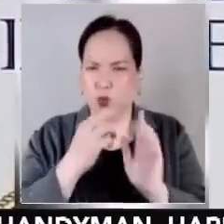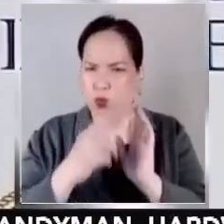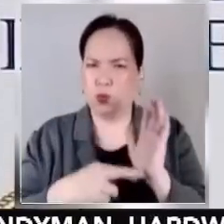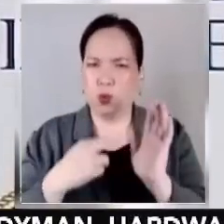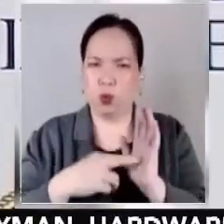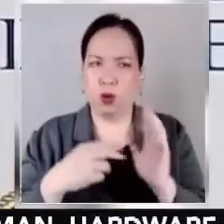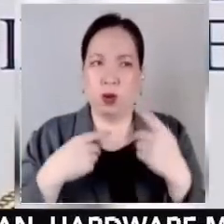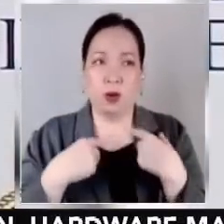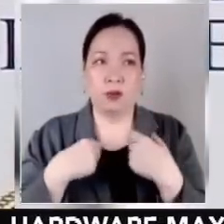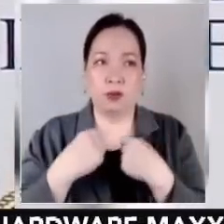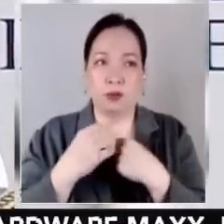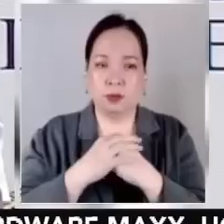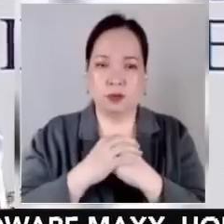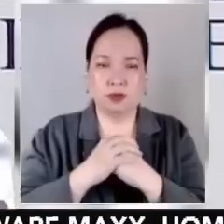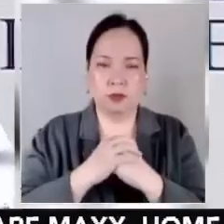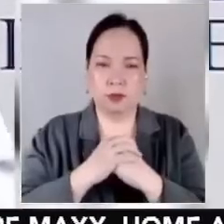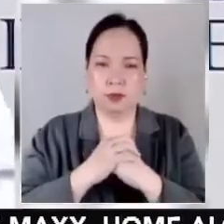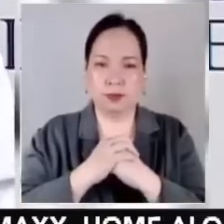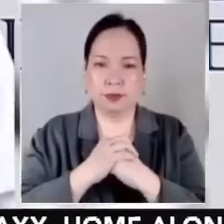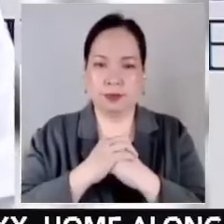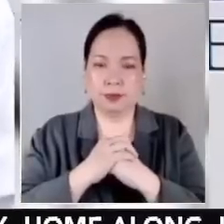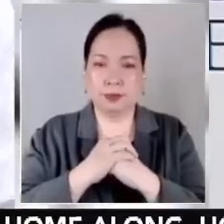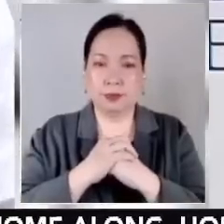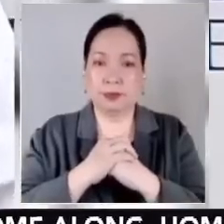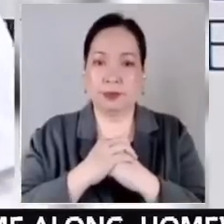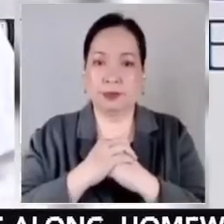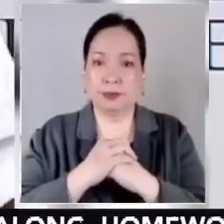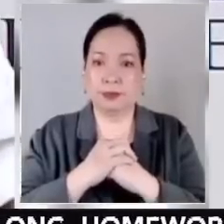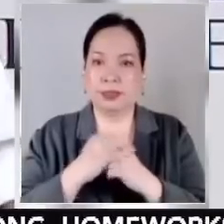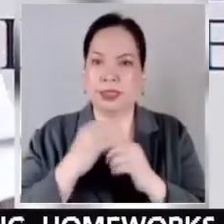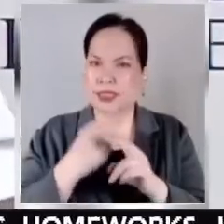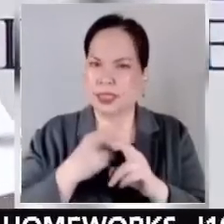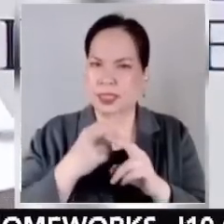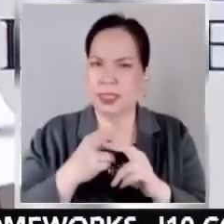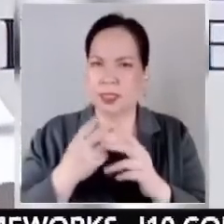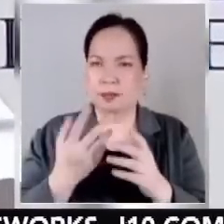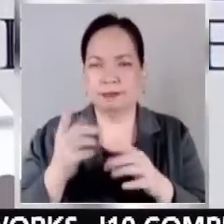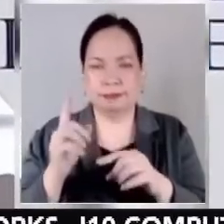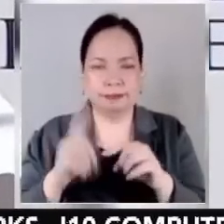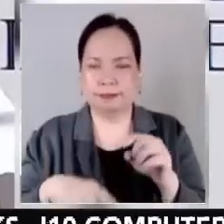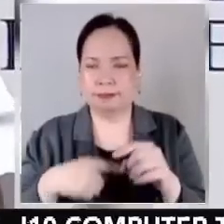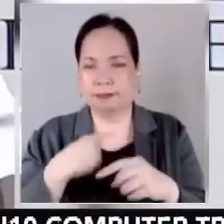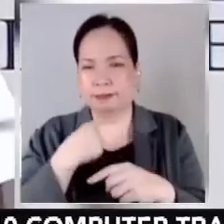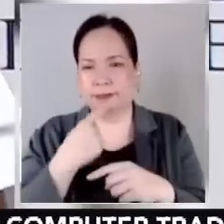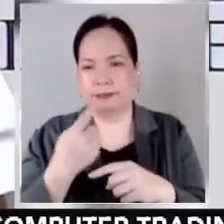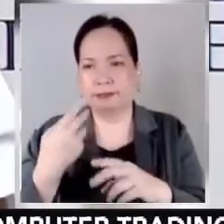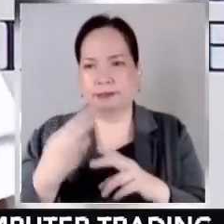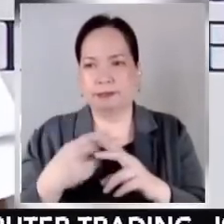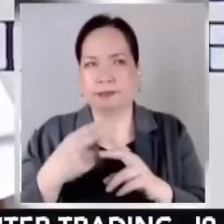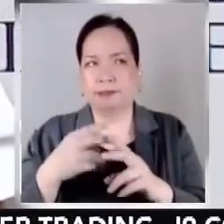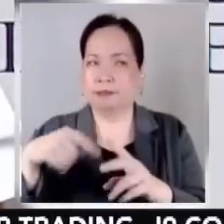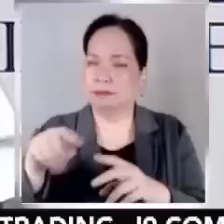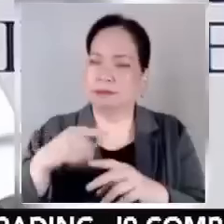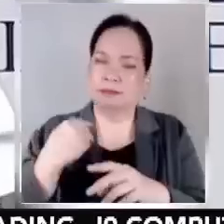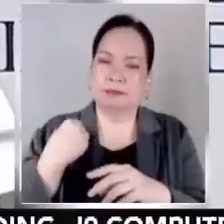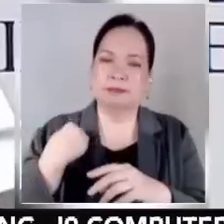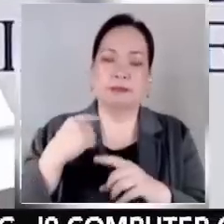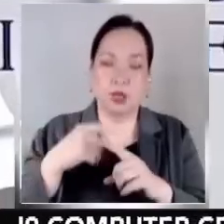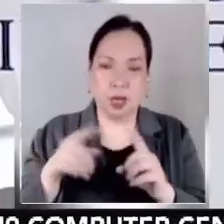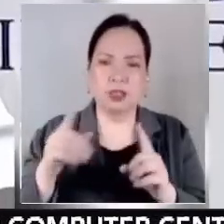player Uh name we have not yet discussed we have never discussed here But